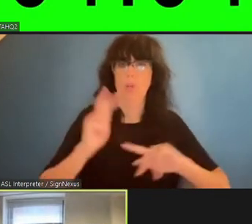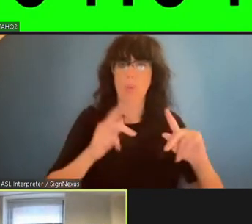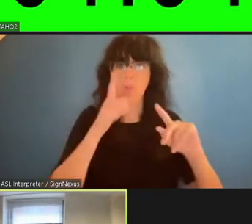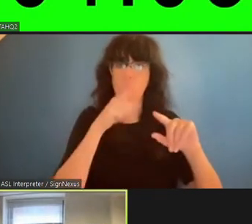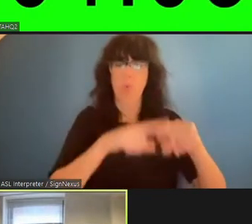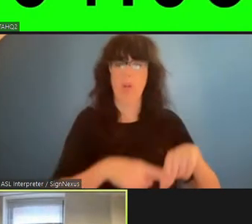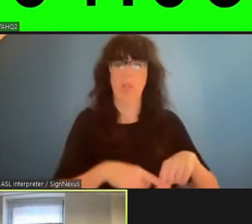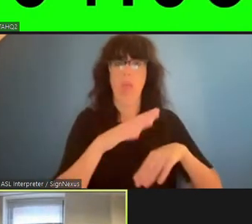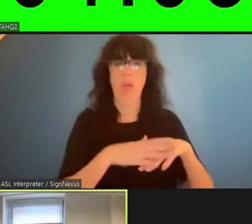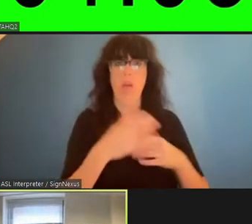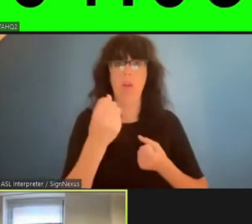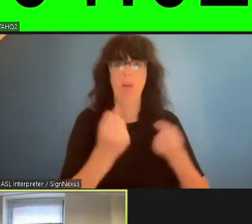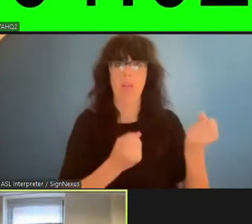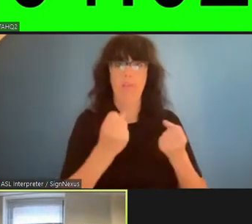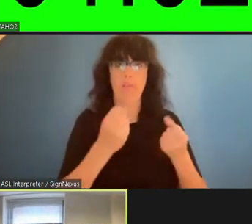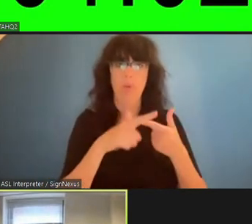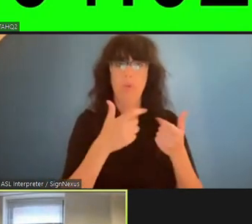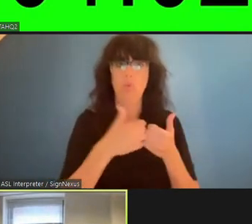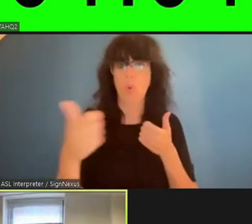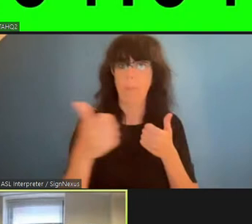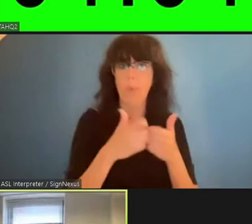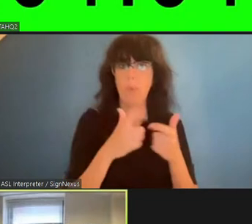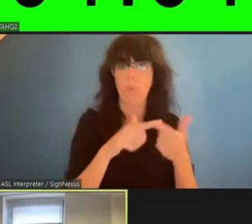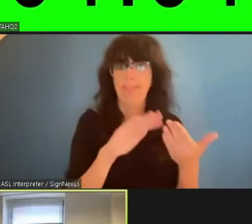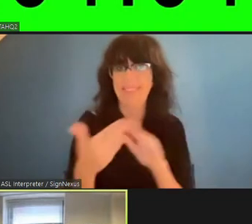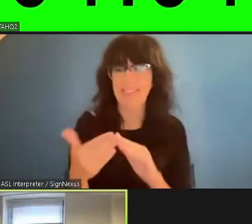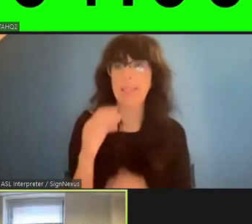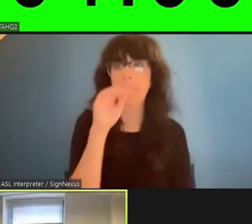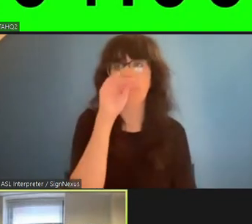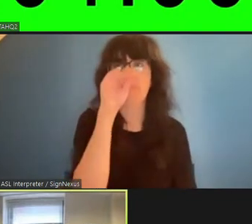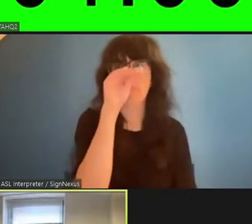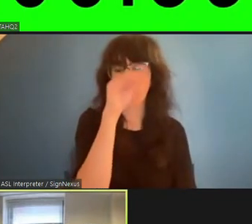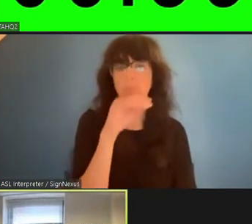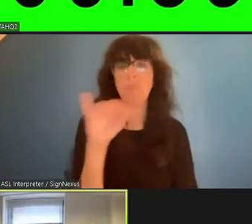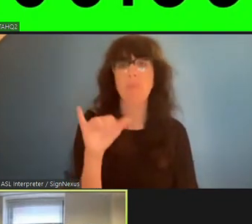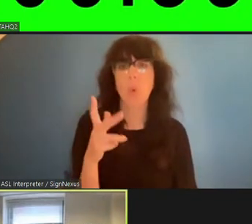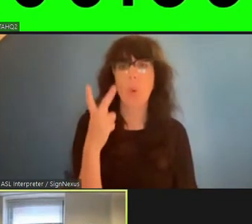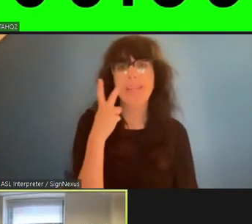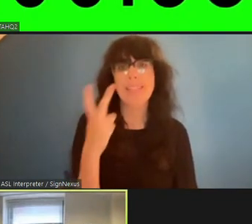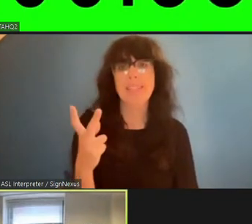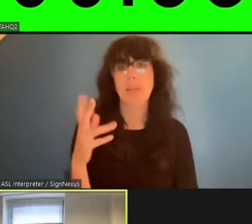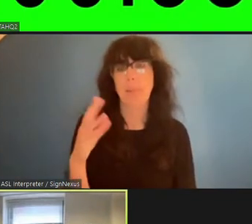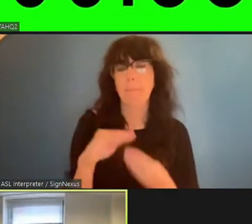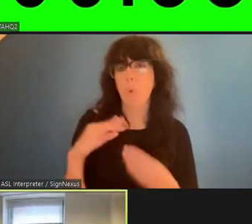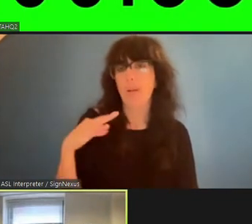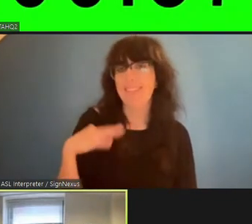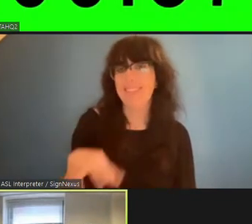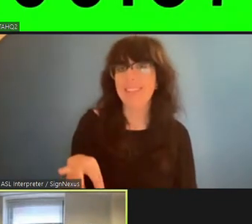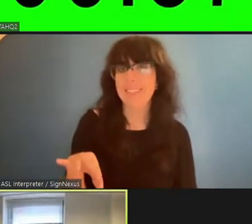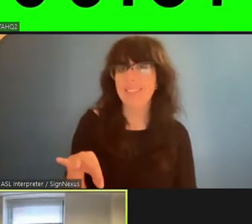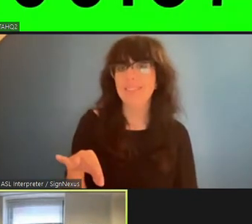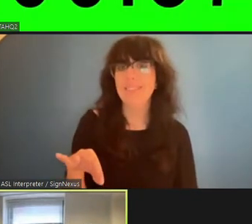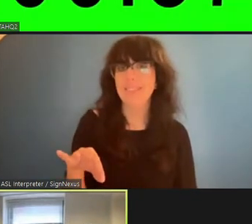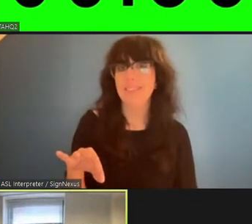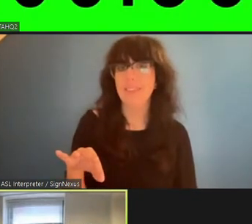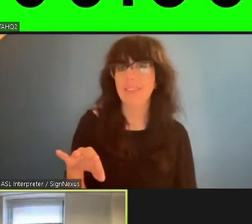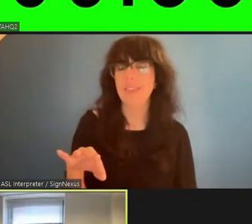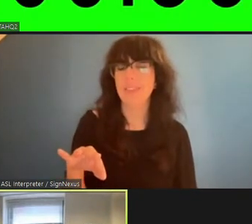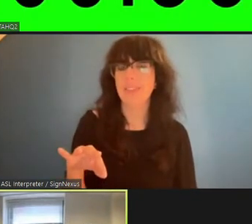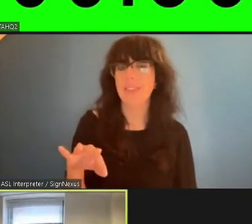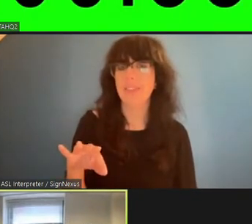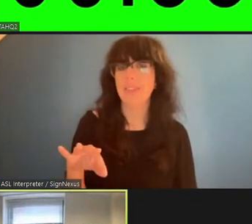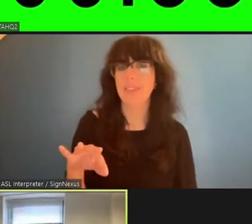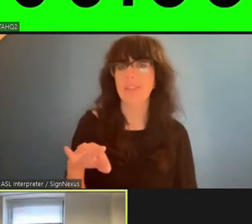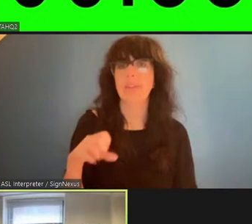vehicles to commute into the city i'd also like to see more incentivization uh